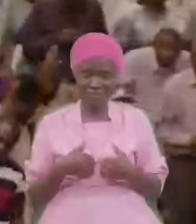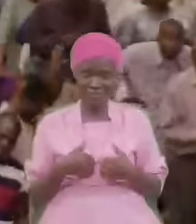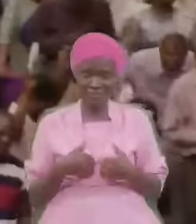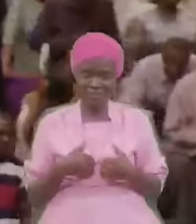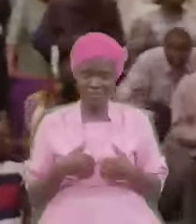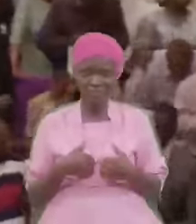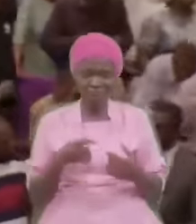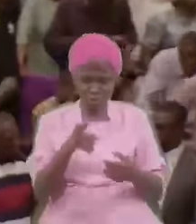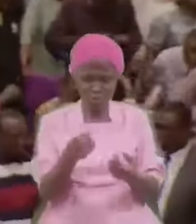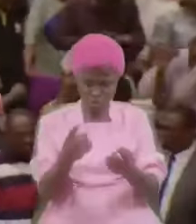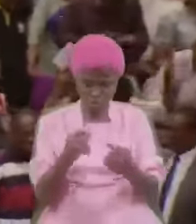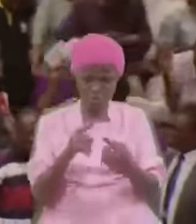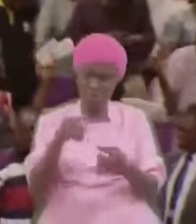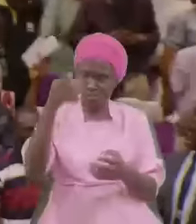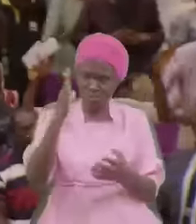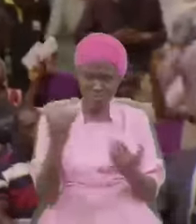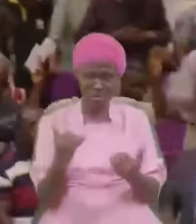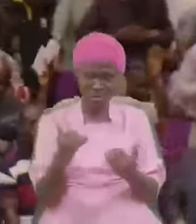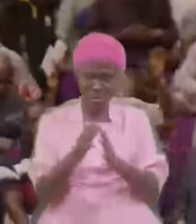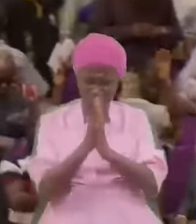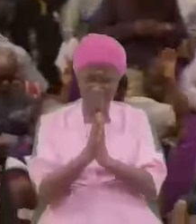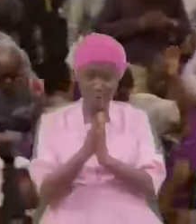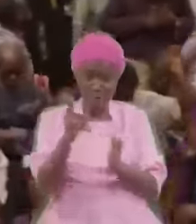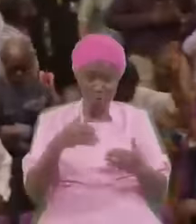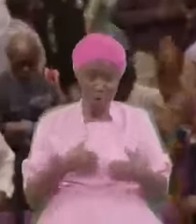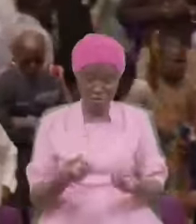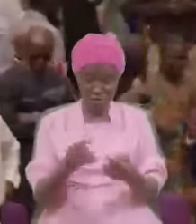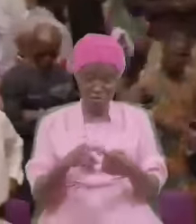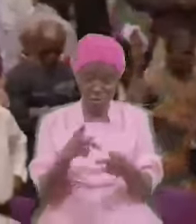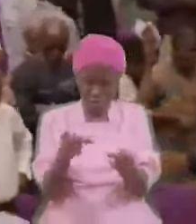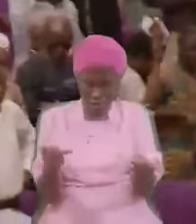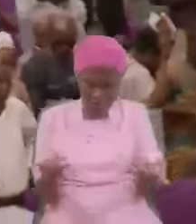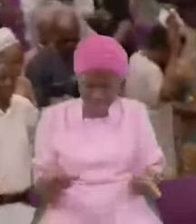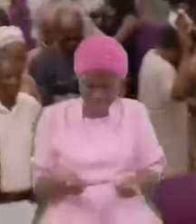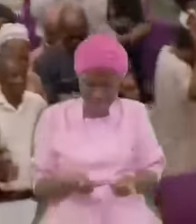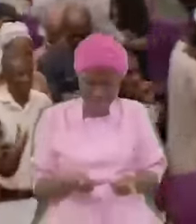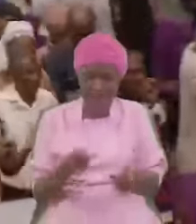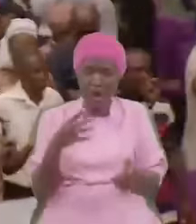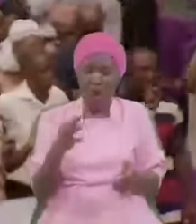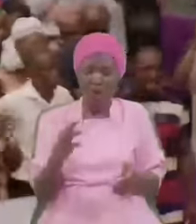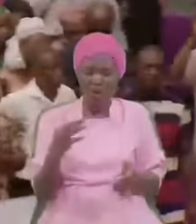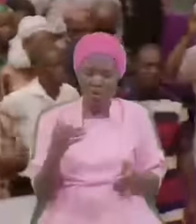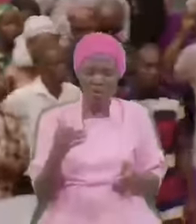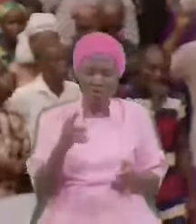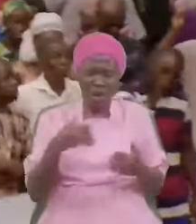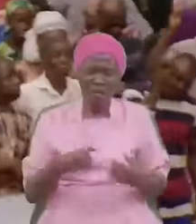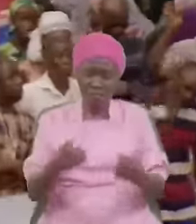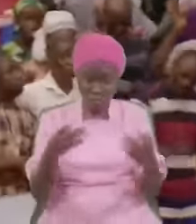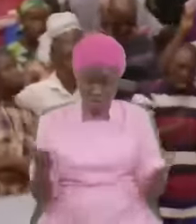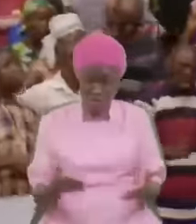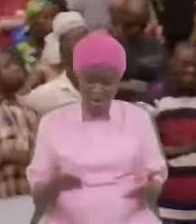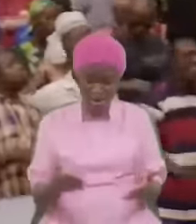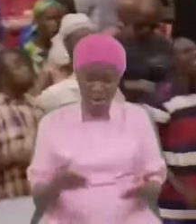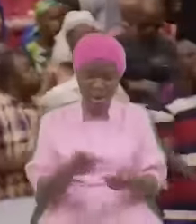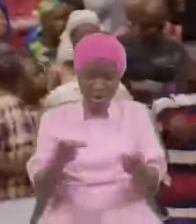you've come to the place, to the point of